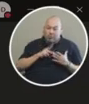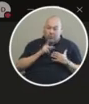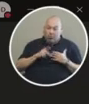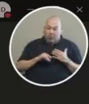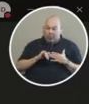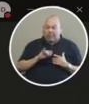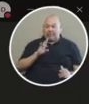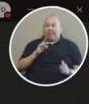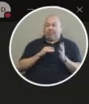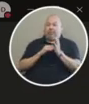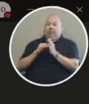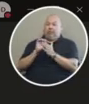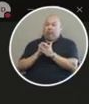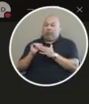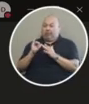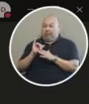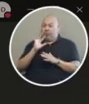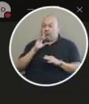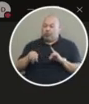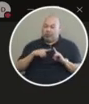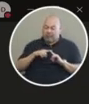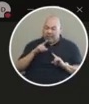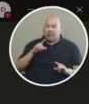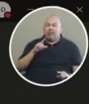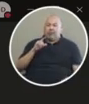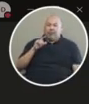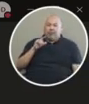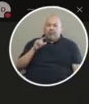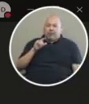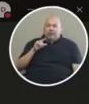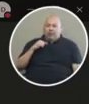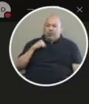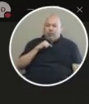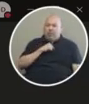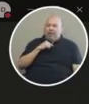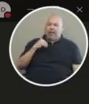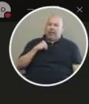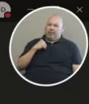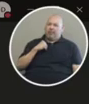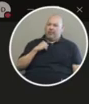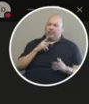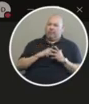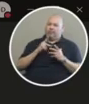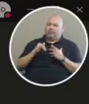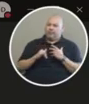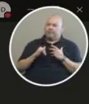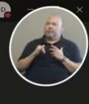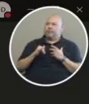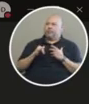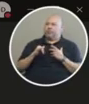the $7 million, which is what we're talking about, we have programs. We have a